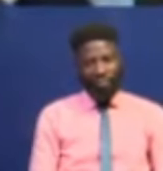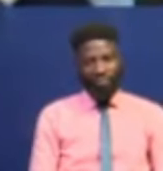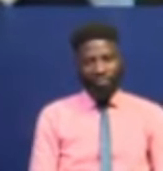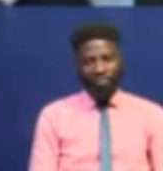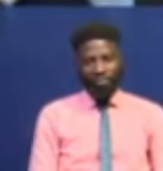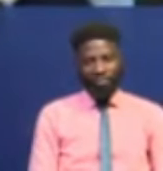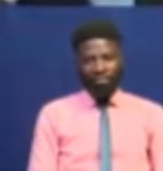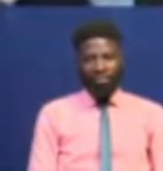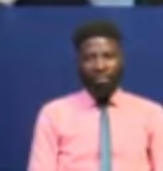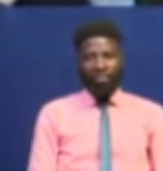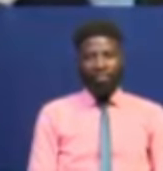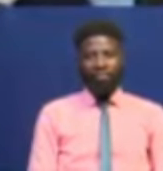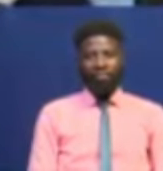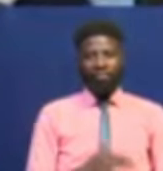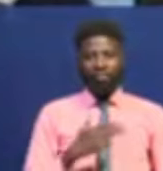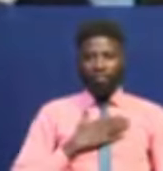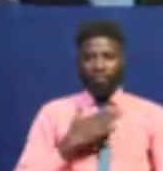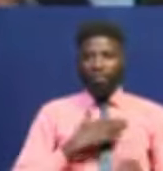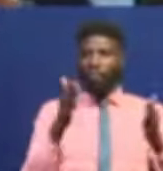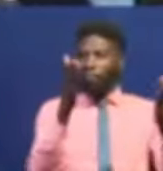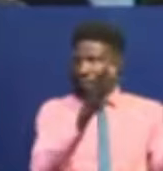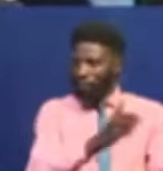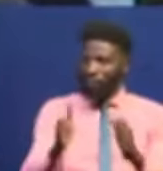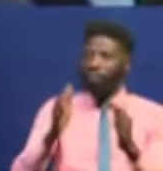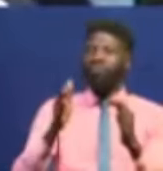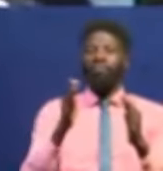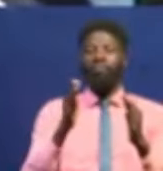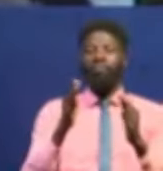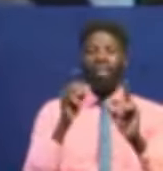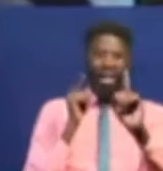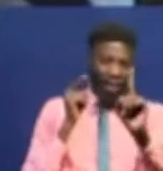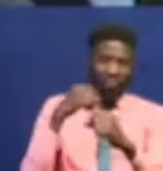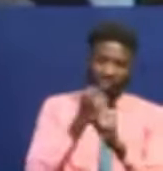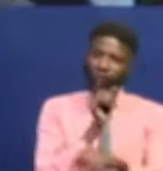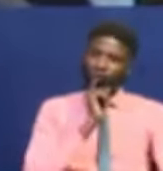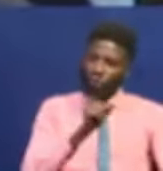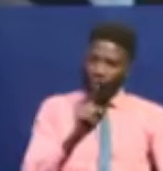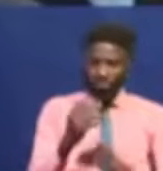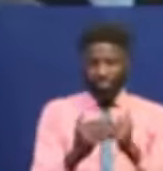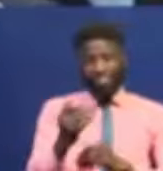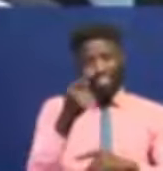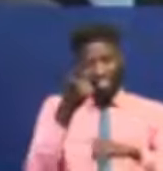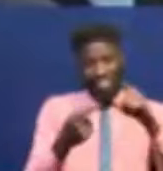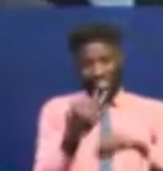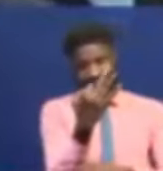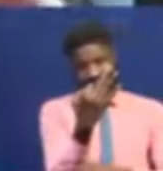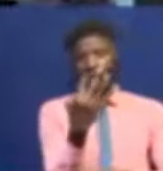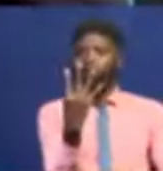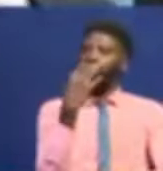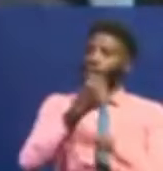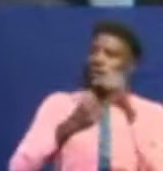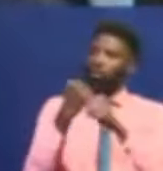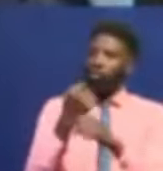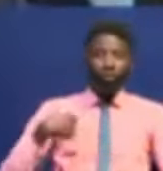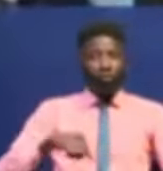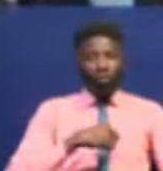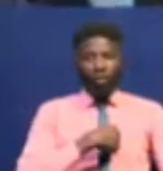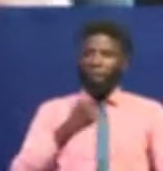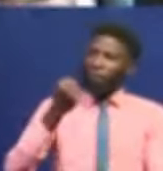that my plan was to make sure that in the next 3 years, maximum 4 years, we have a balanced